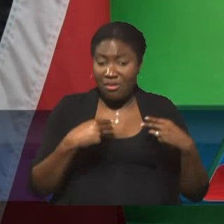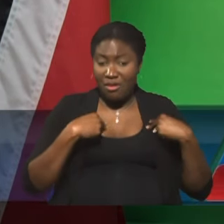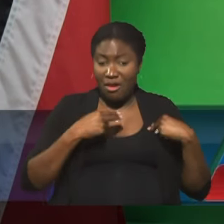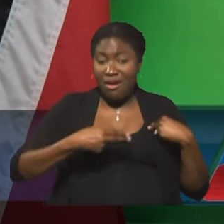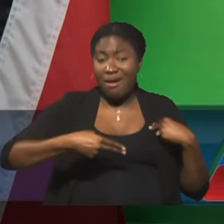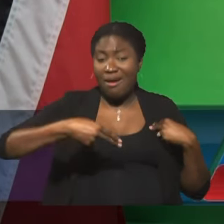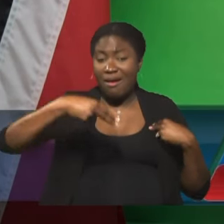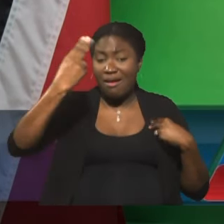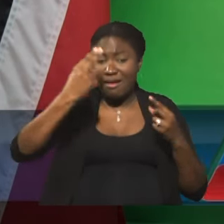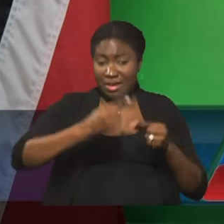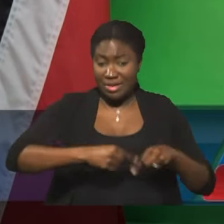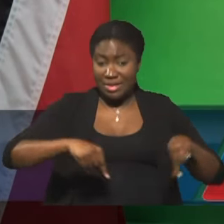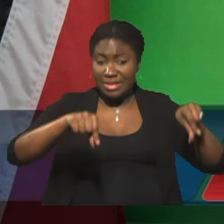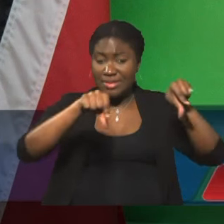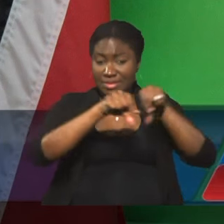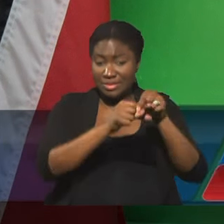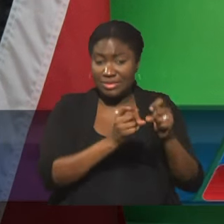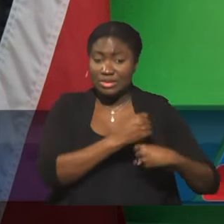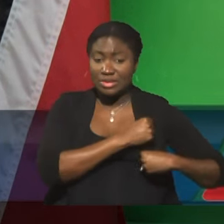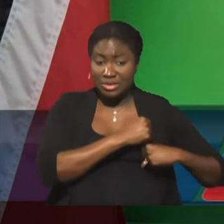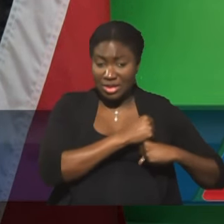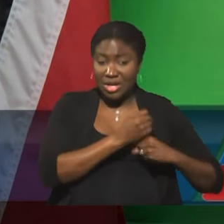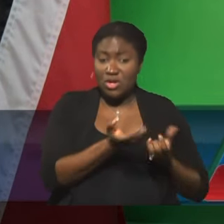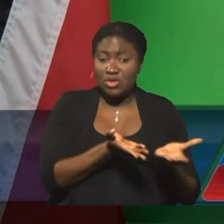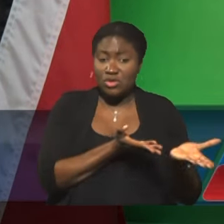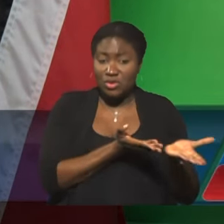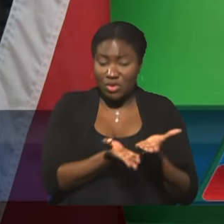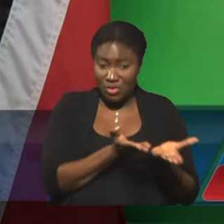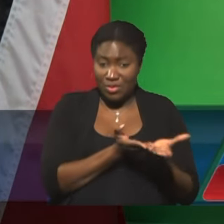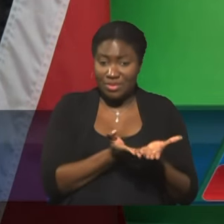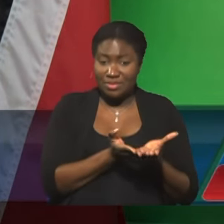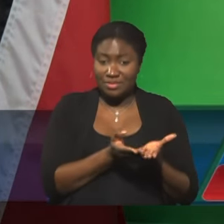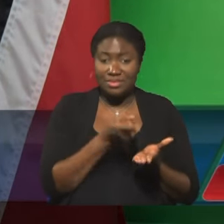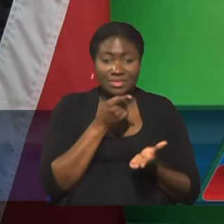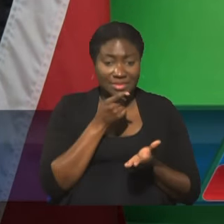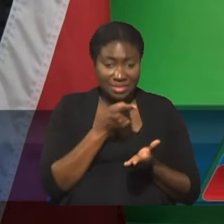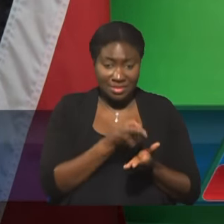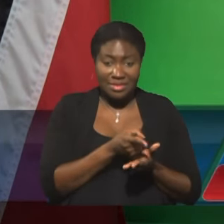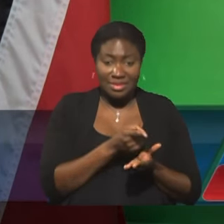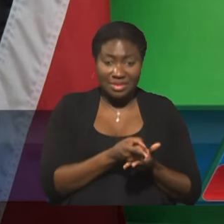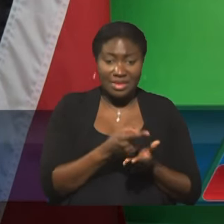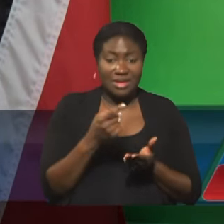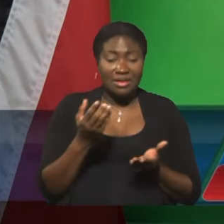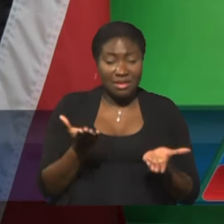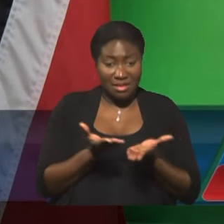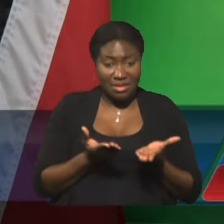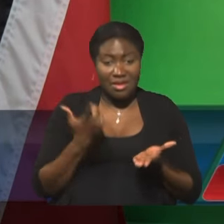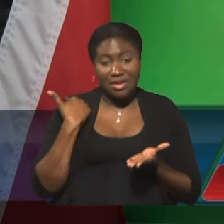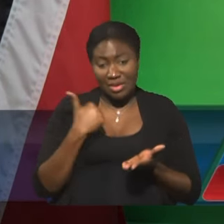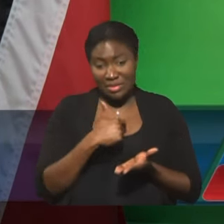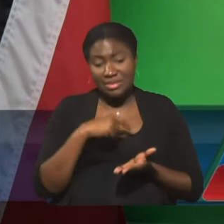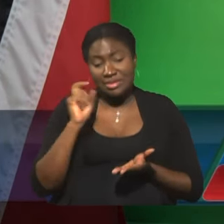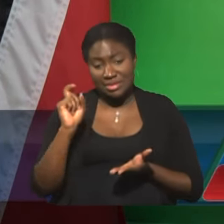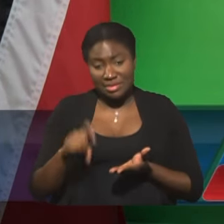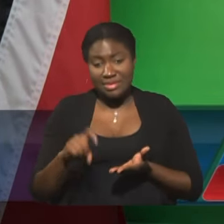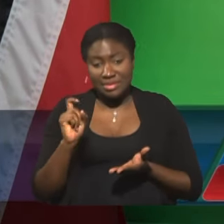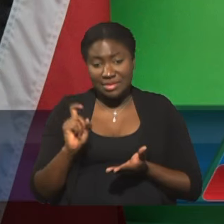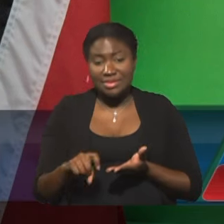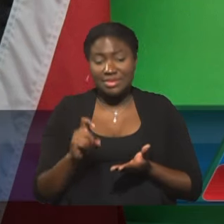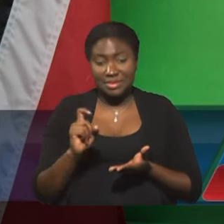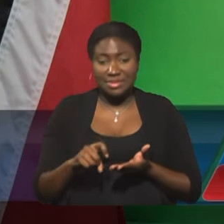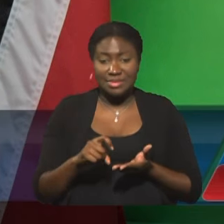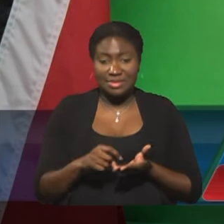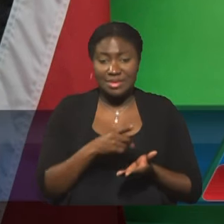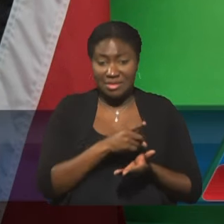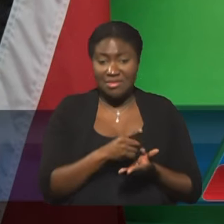protection services. There's definitely an increasing need for this type of customized